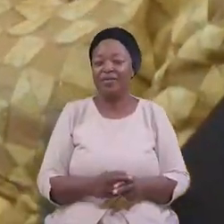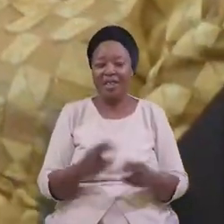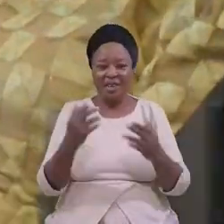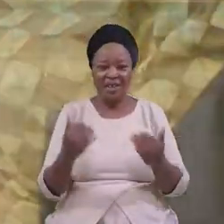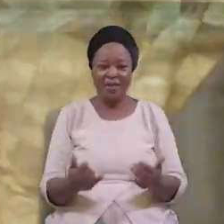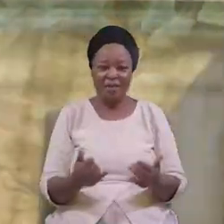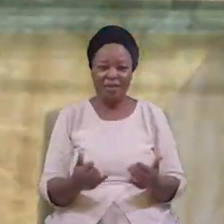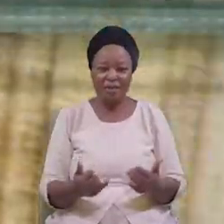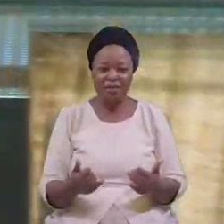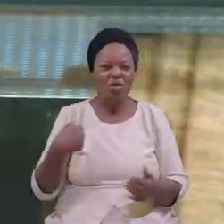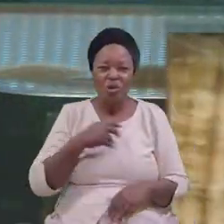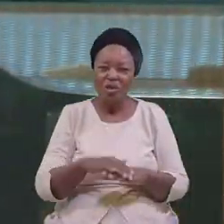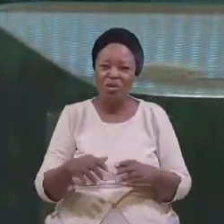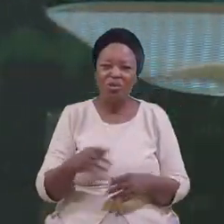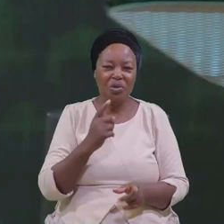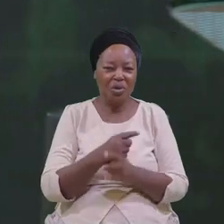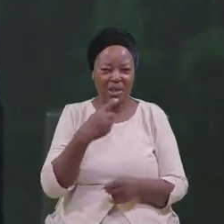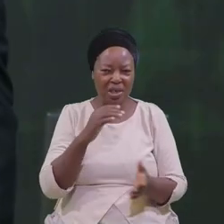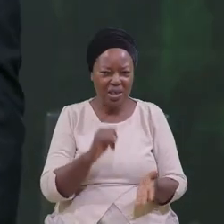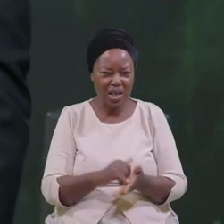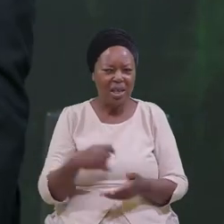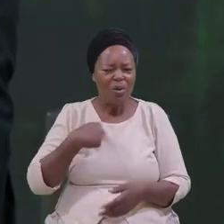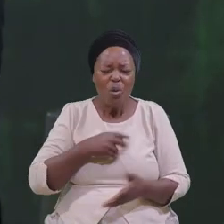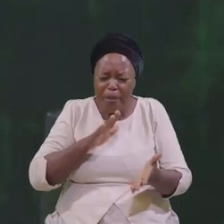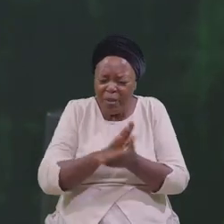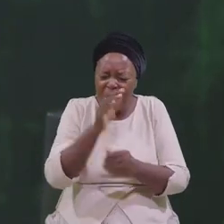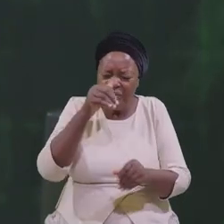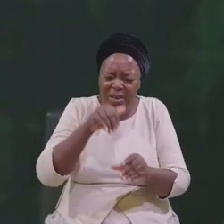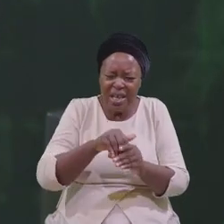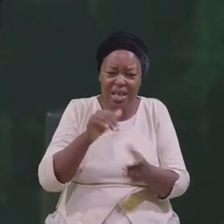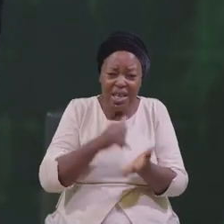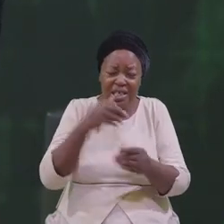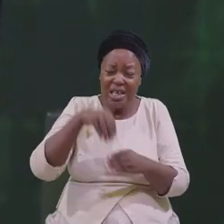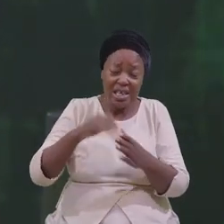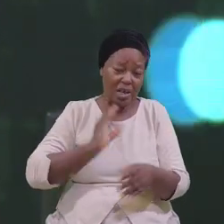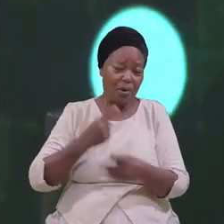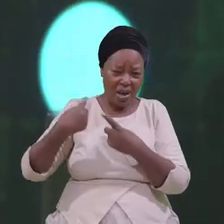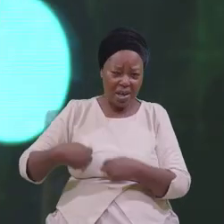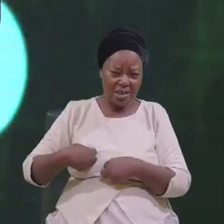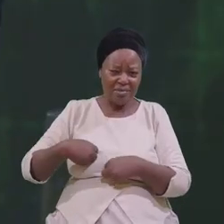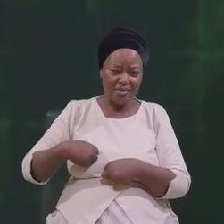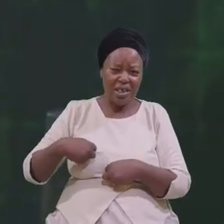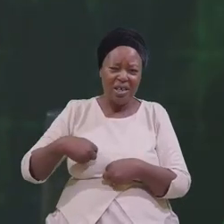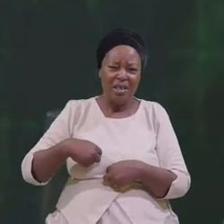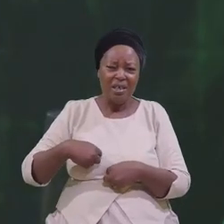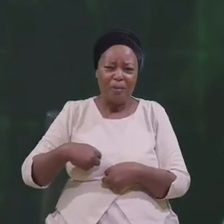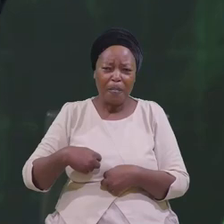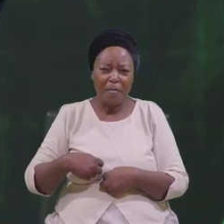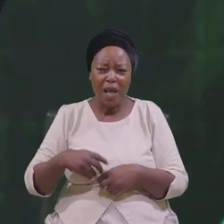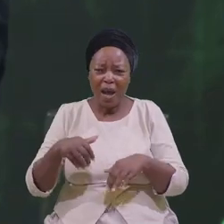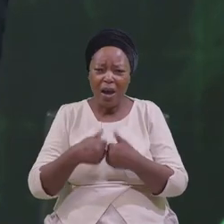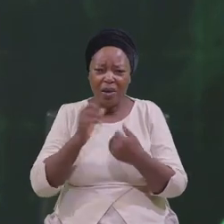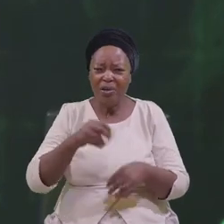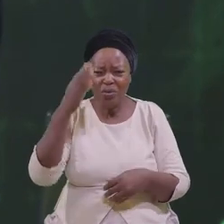Now, we don't just say that, we believe it in the depths of our hearts. How do you know whether a